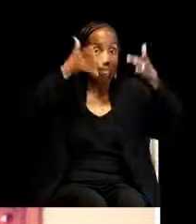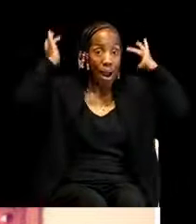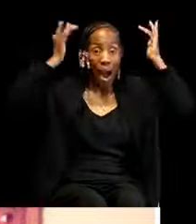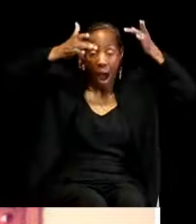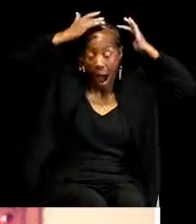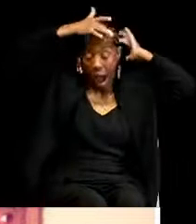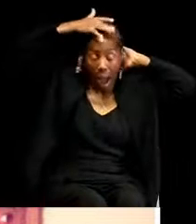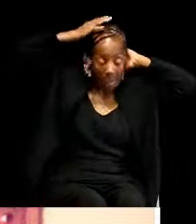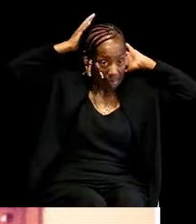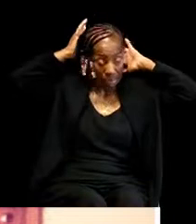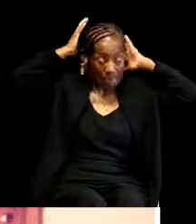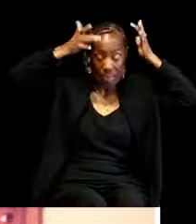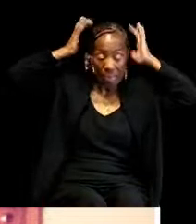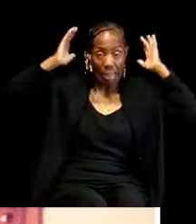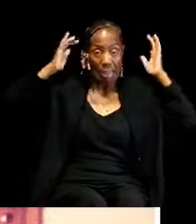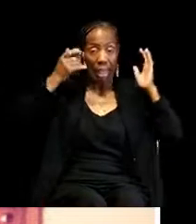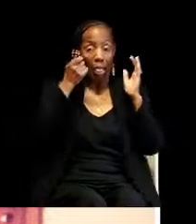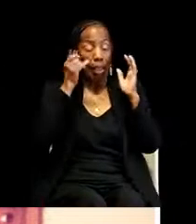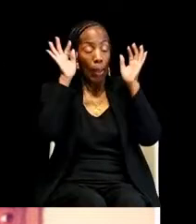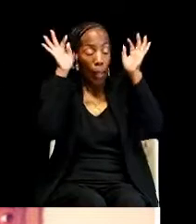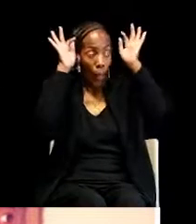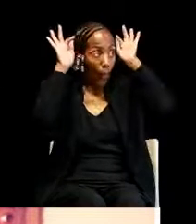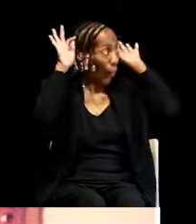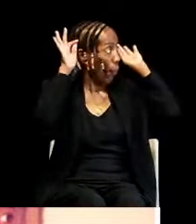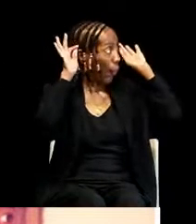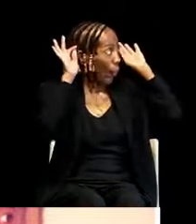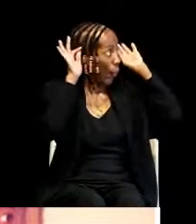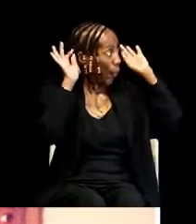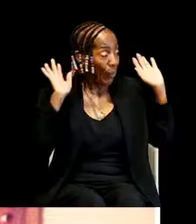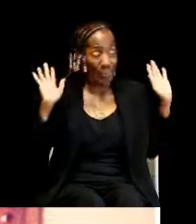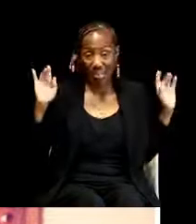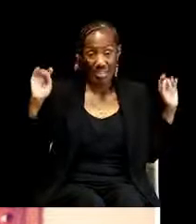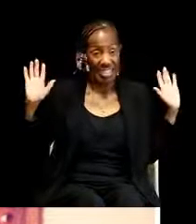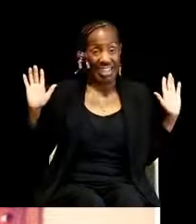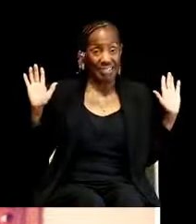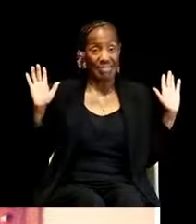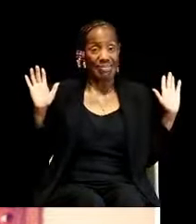hair in the middle, y'all. I just had the little two right here, okay?